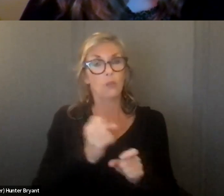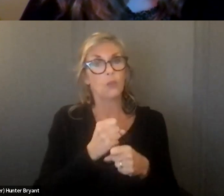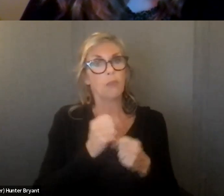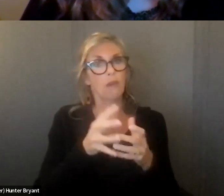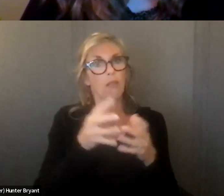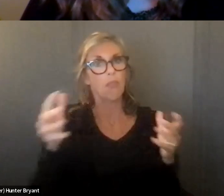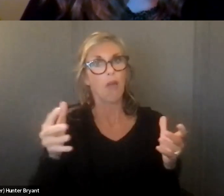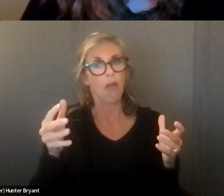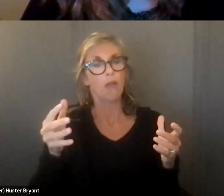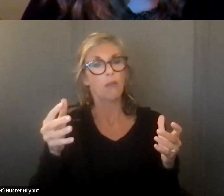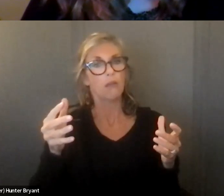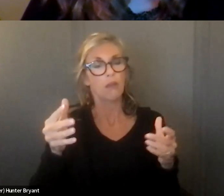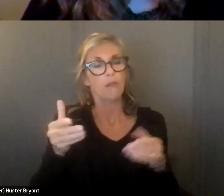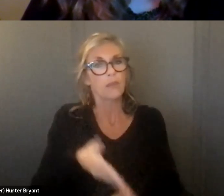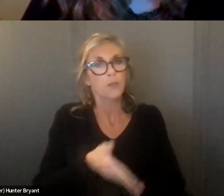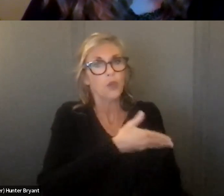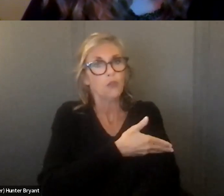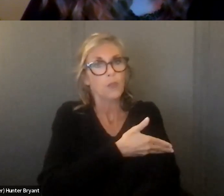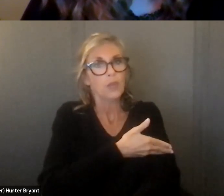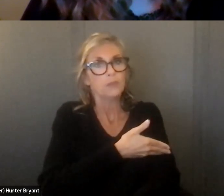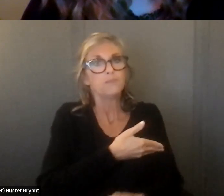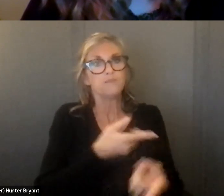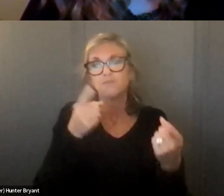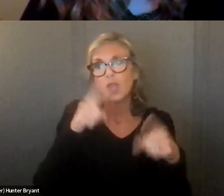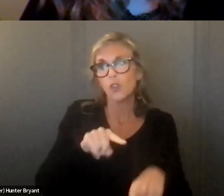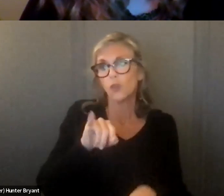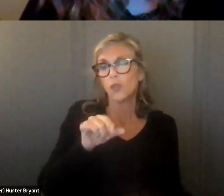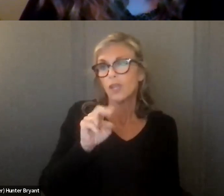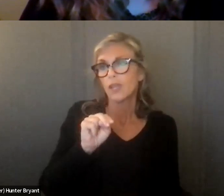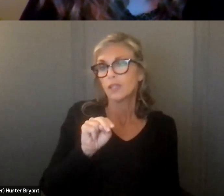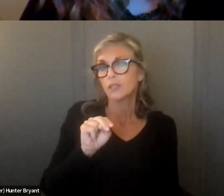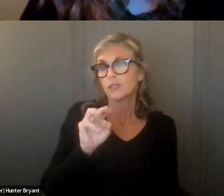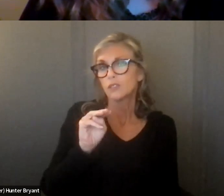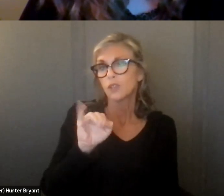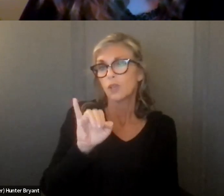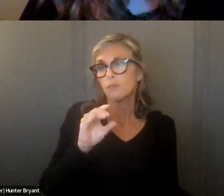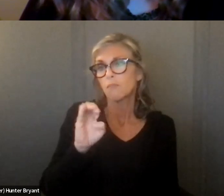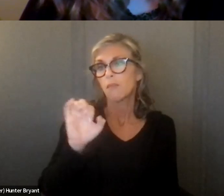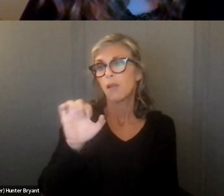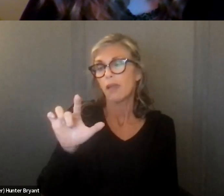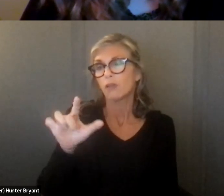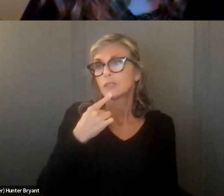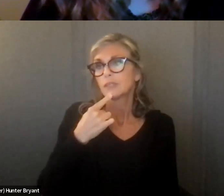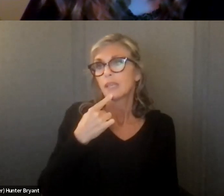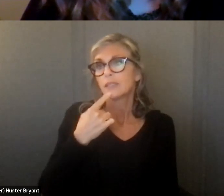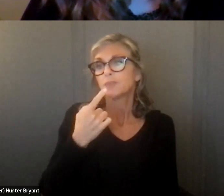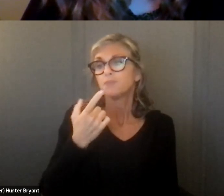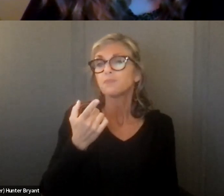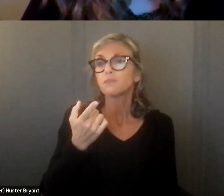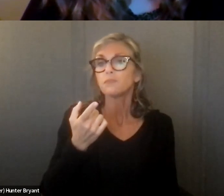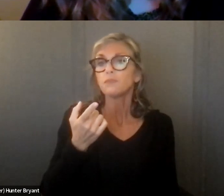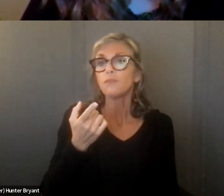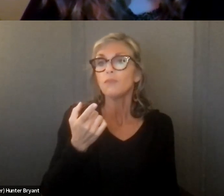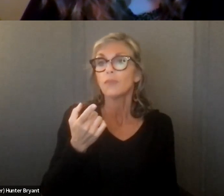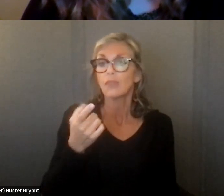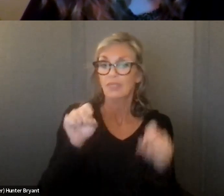Yeah, I agree. And just to kind of speak on what Barb was mentioning, yeah, the metadata and which is kind of that